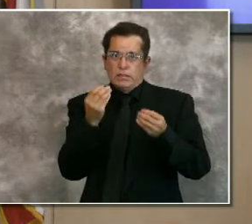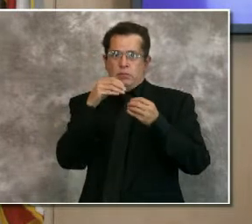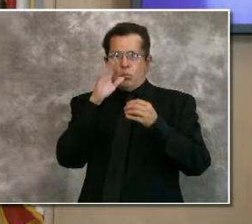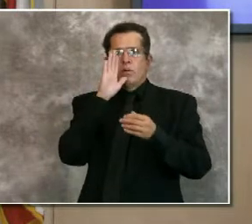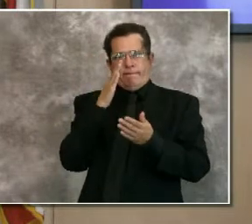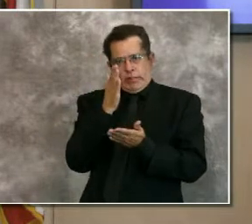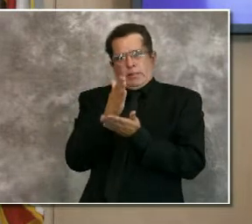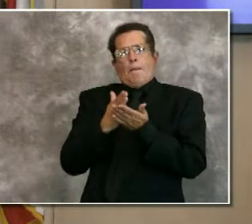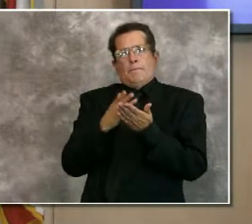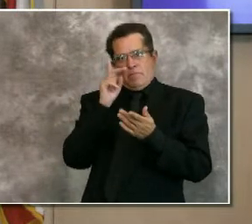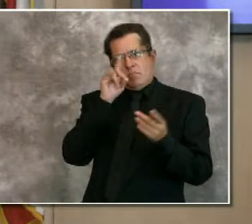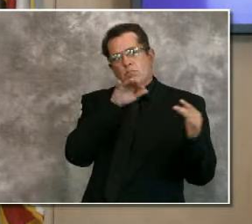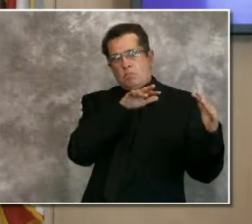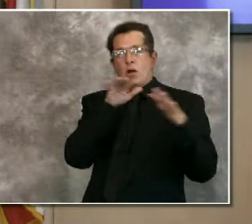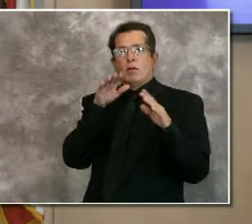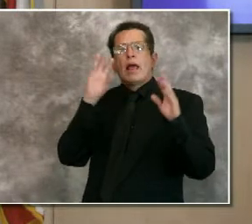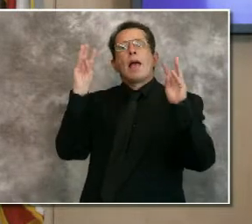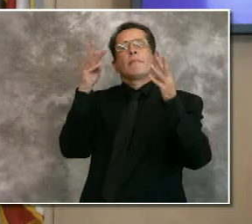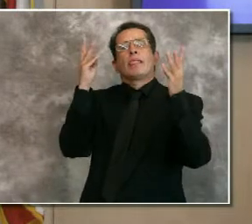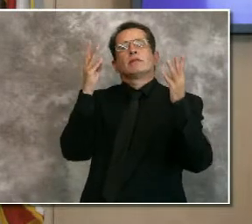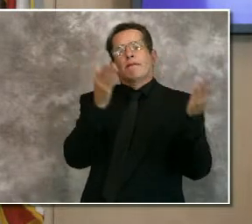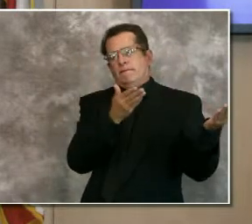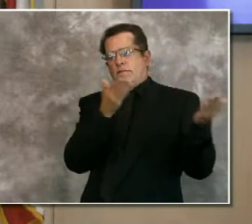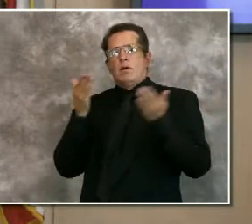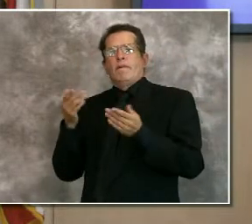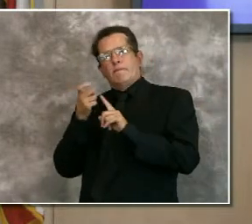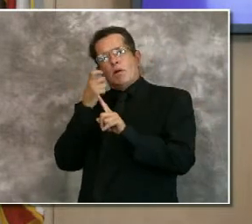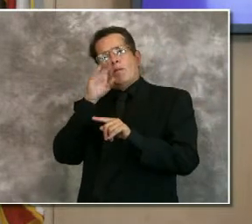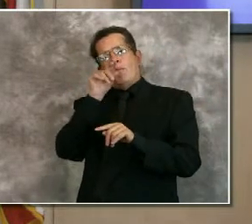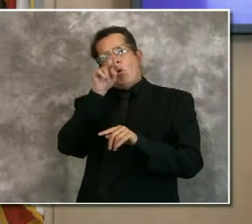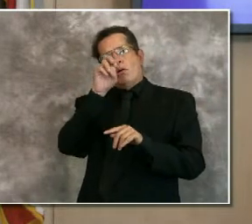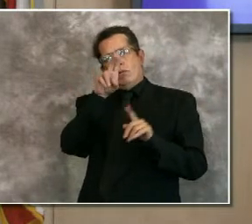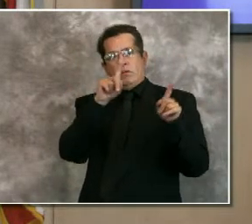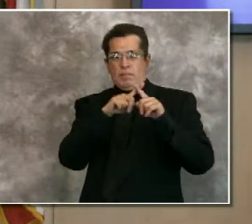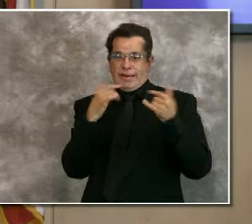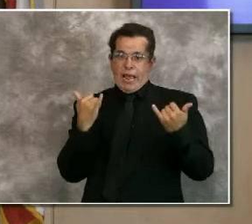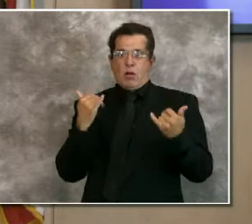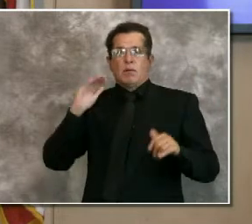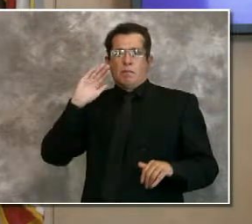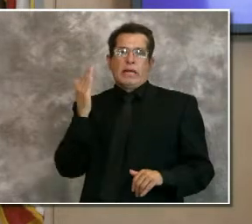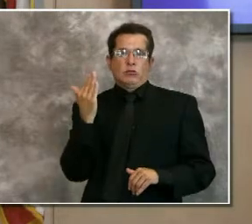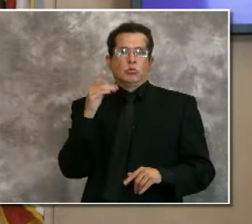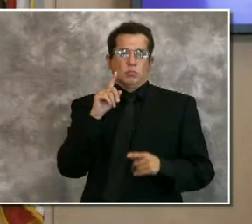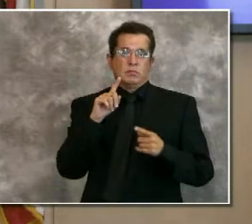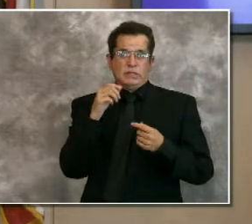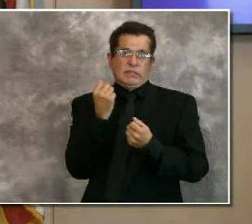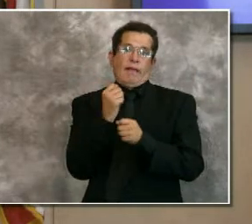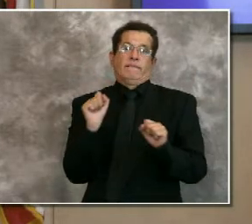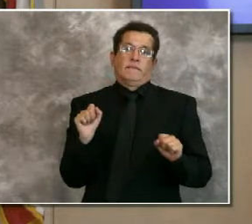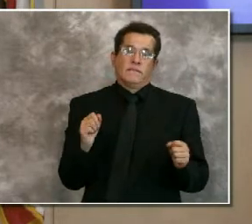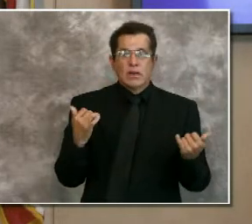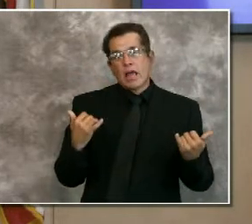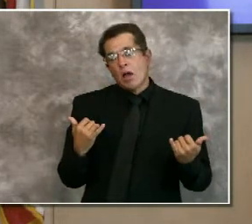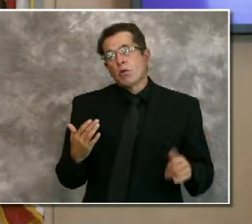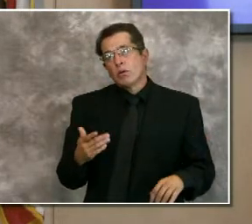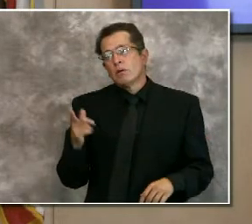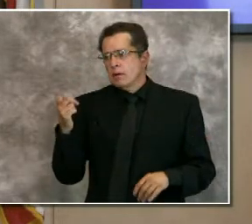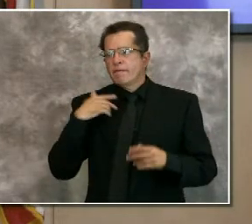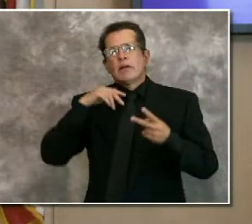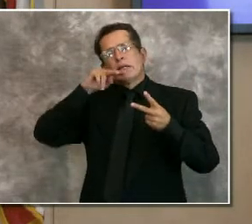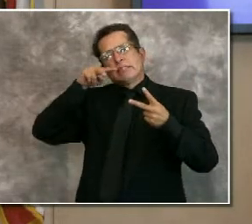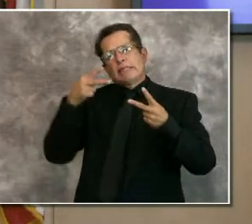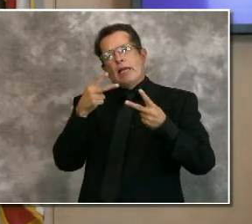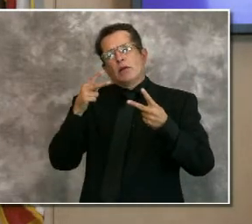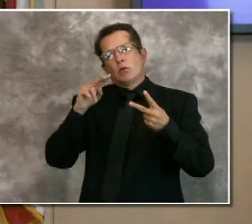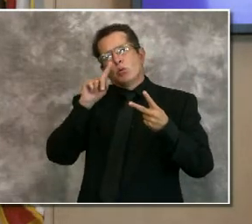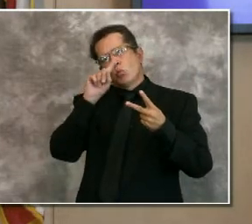of ambulances coming from the border, but it does appear to be stable at this time. And then the follow-up question from Claudia is, are